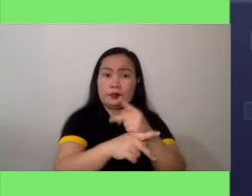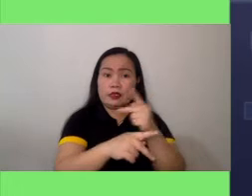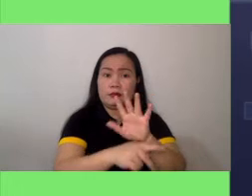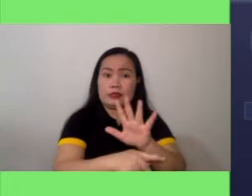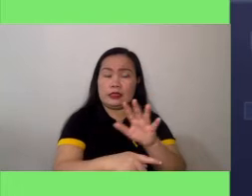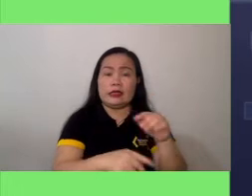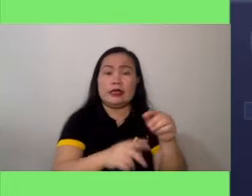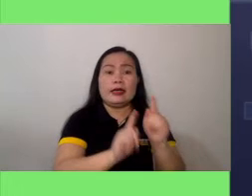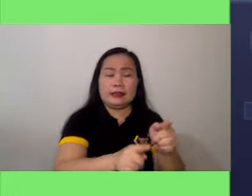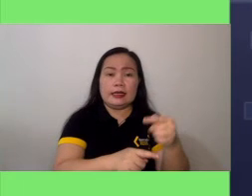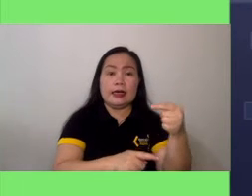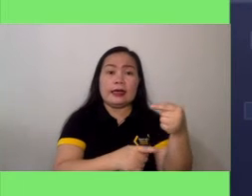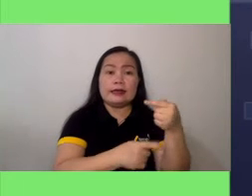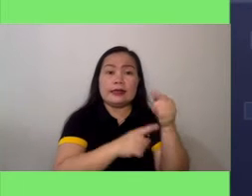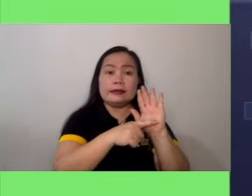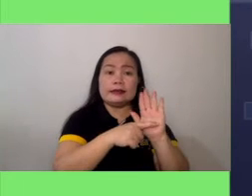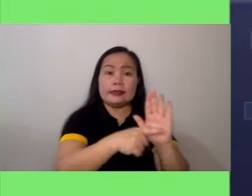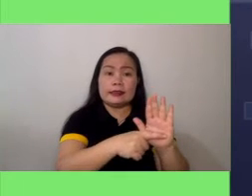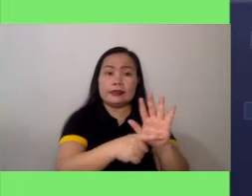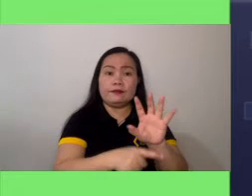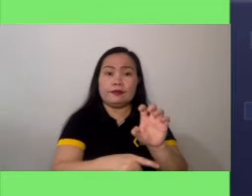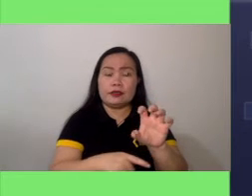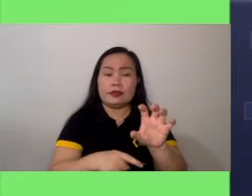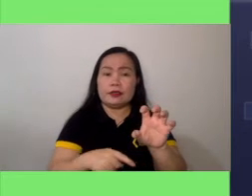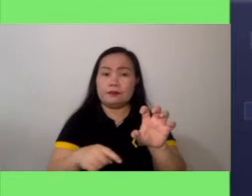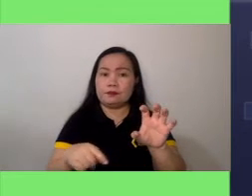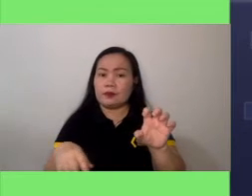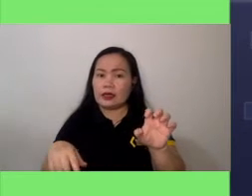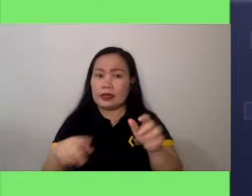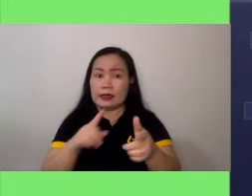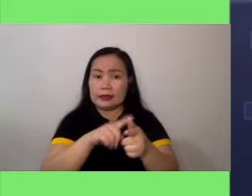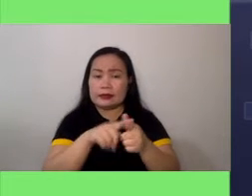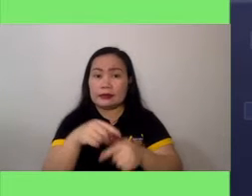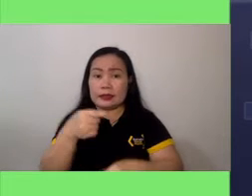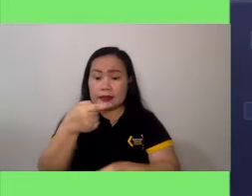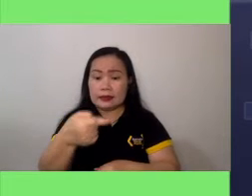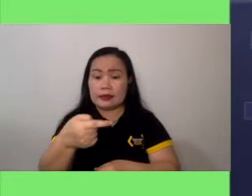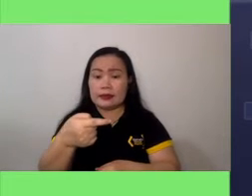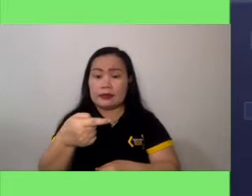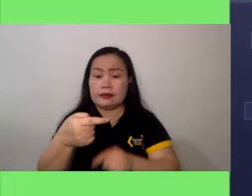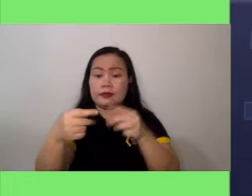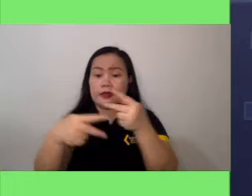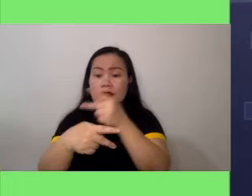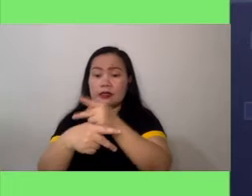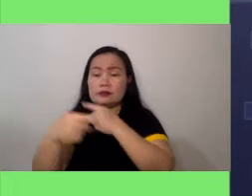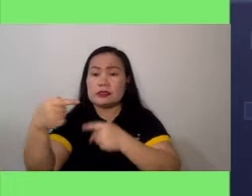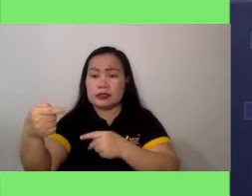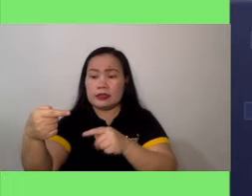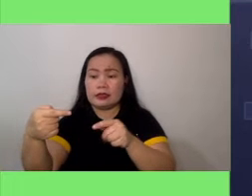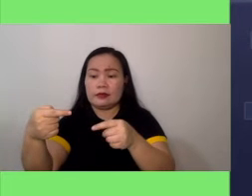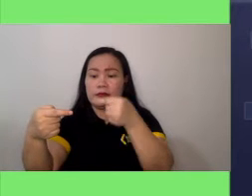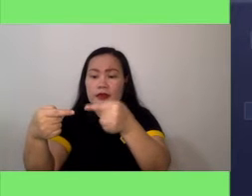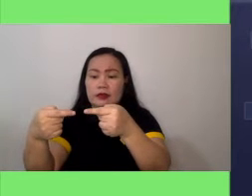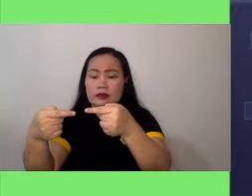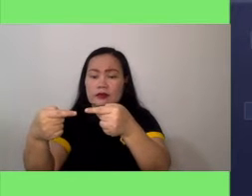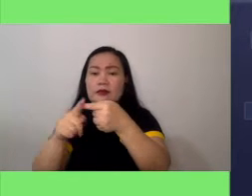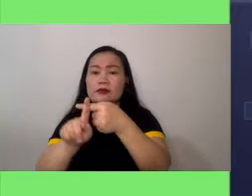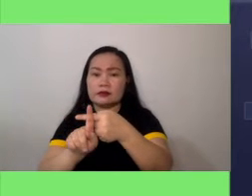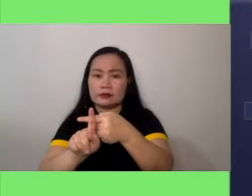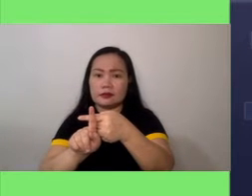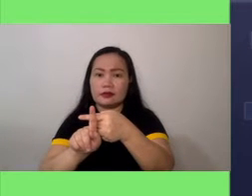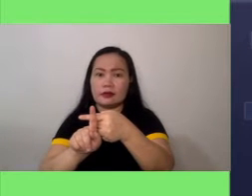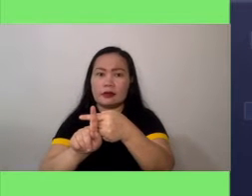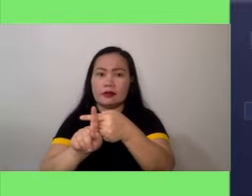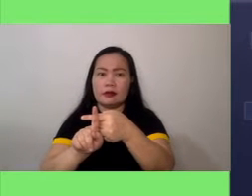negative 15. Ito, isimplify natin. Negative times negative, positive. Okay?